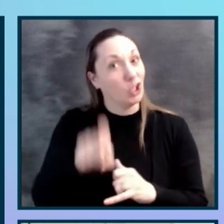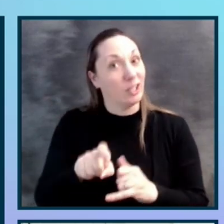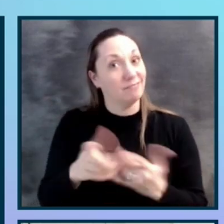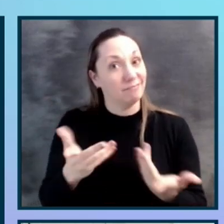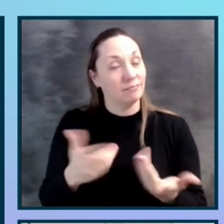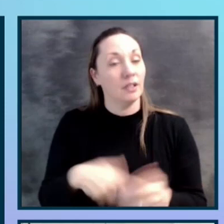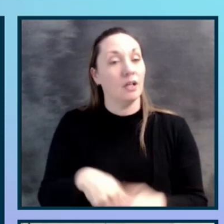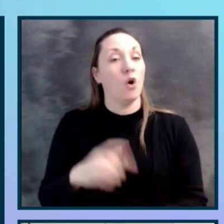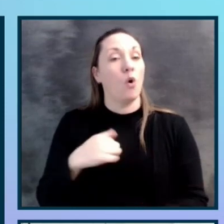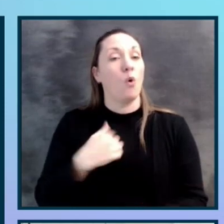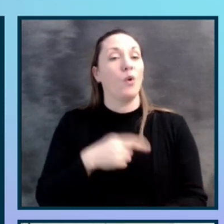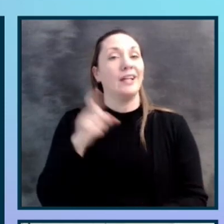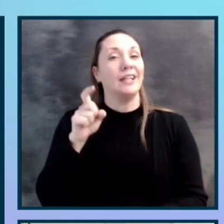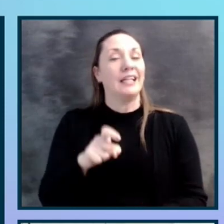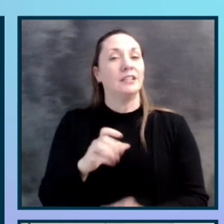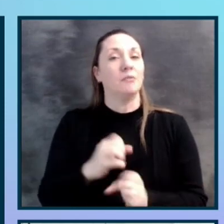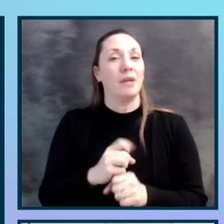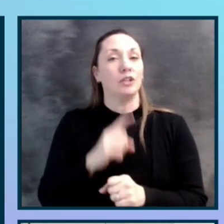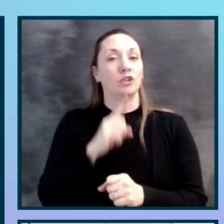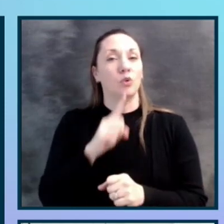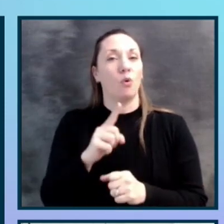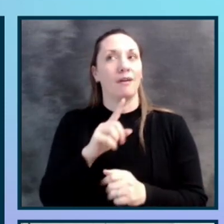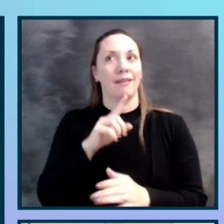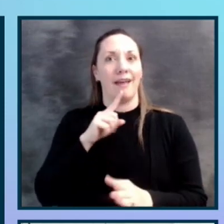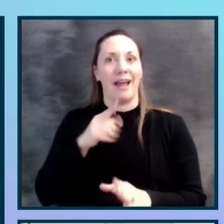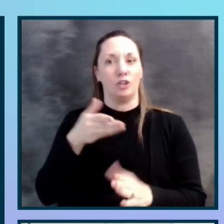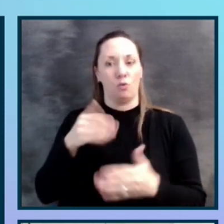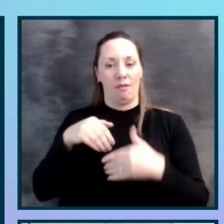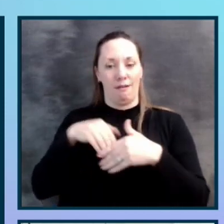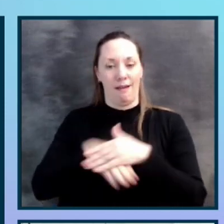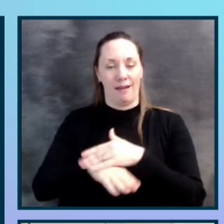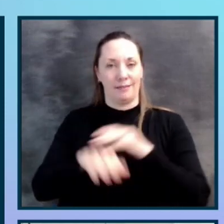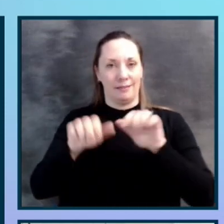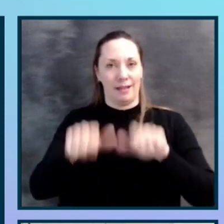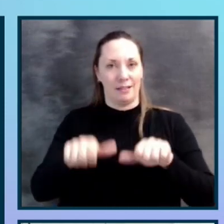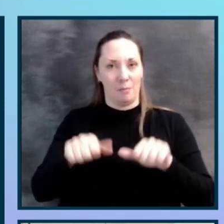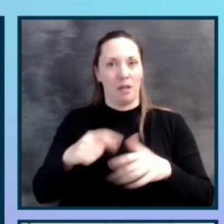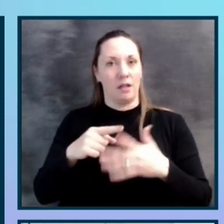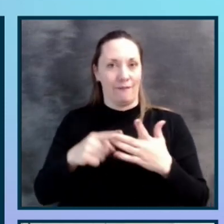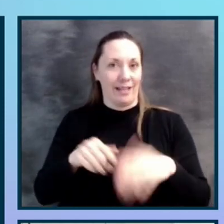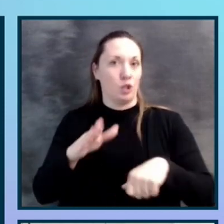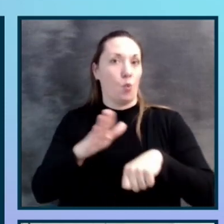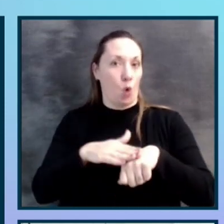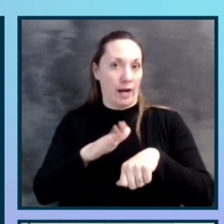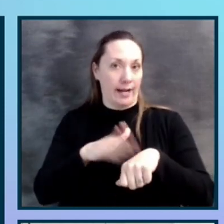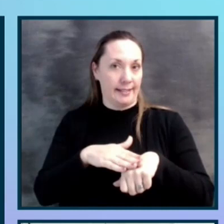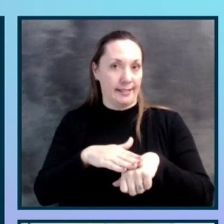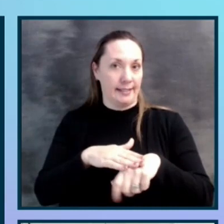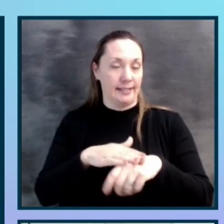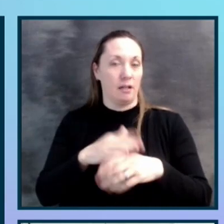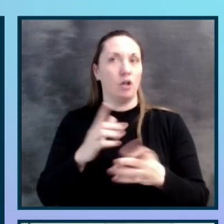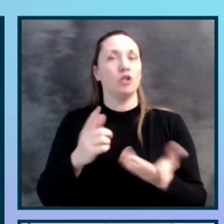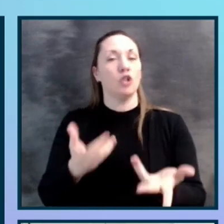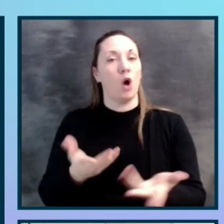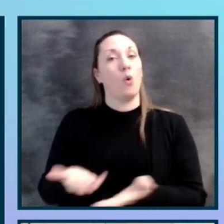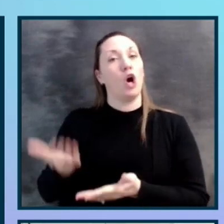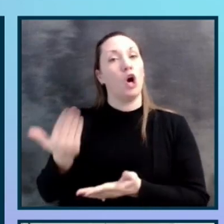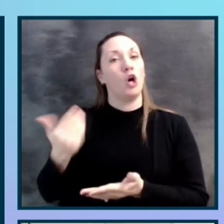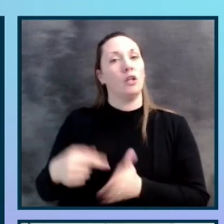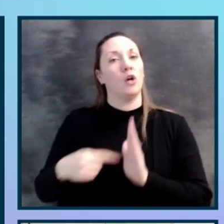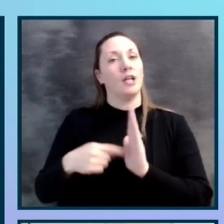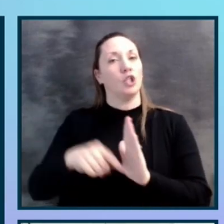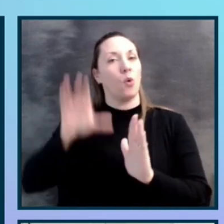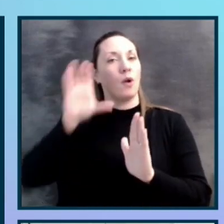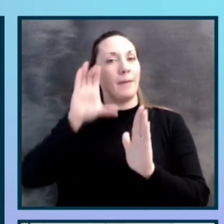we need to ensure the actual accessibility of these warnings. So earlier I had shown a